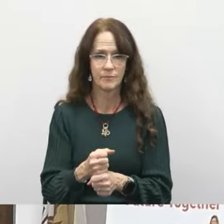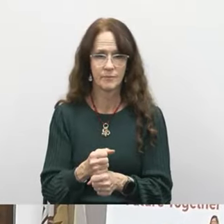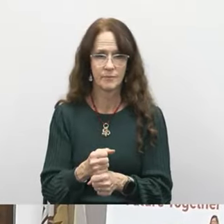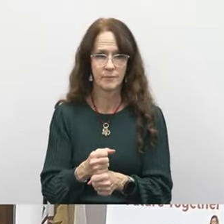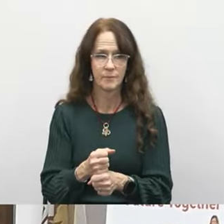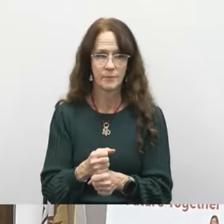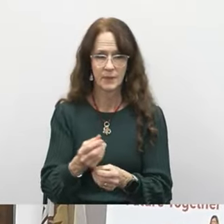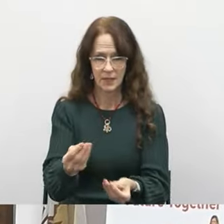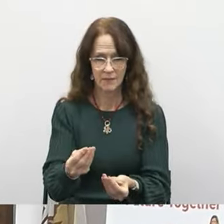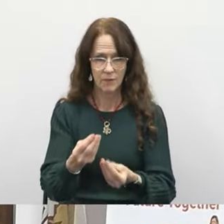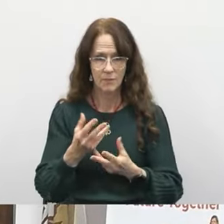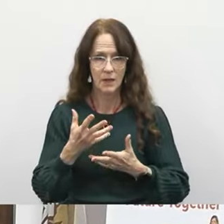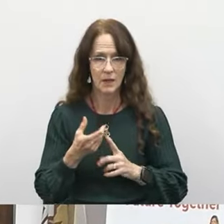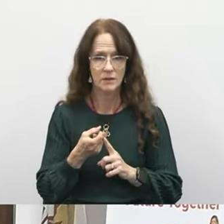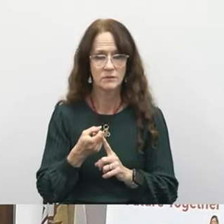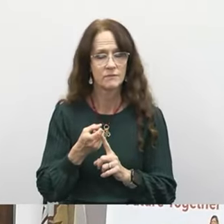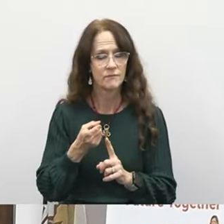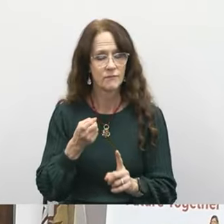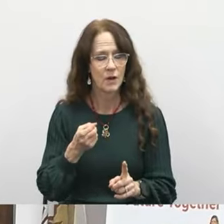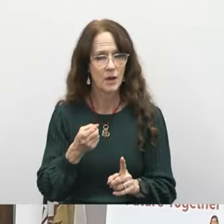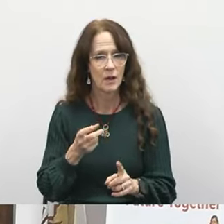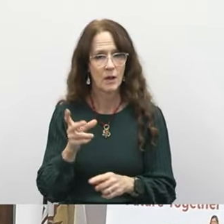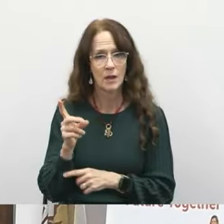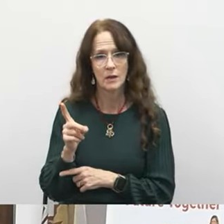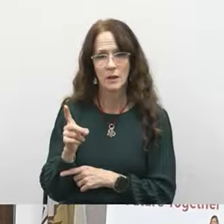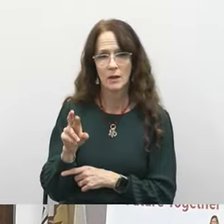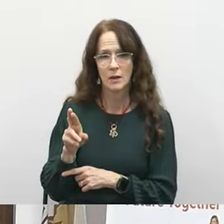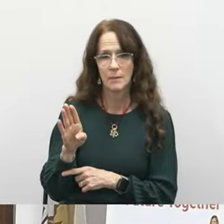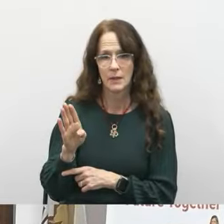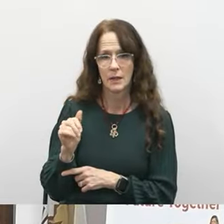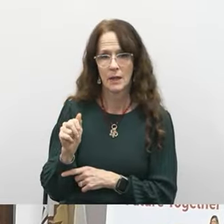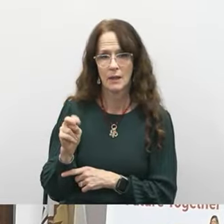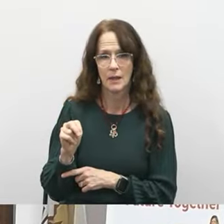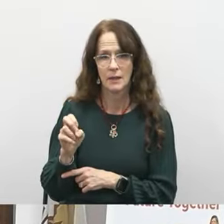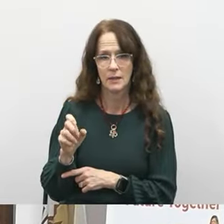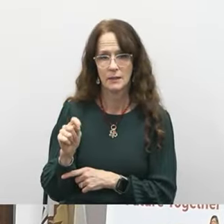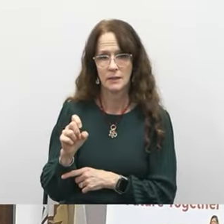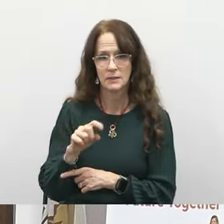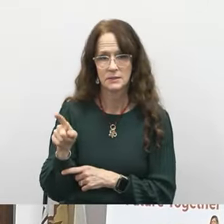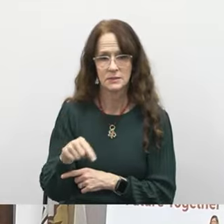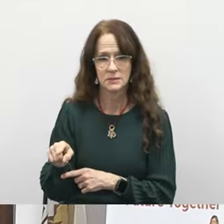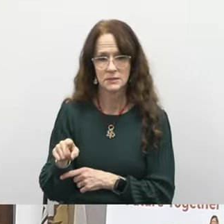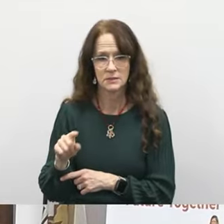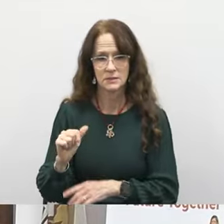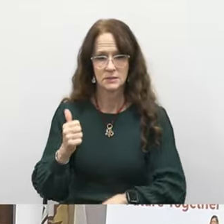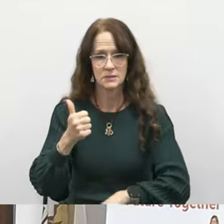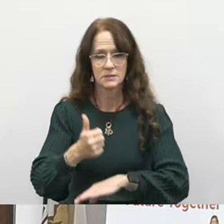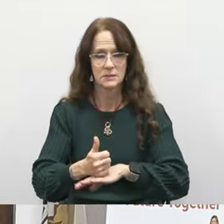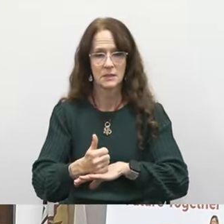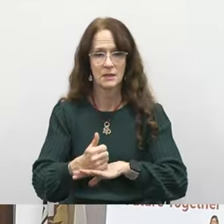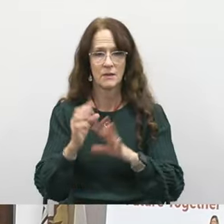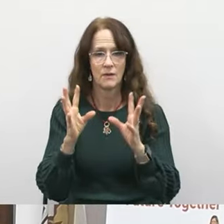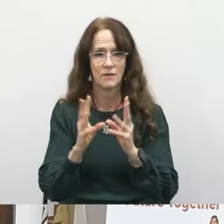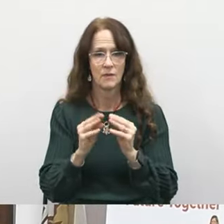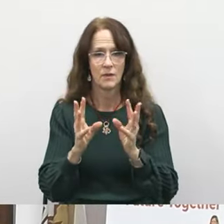information from Dr. Benitez about a framework for the